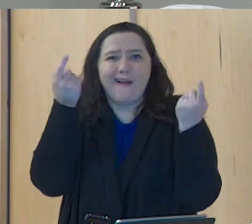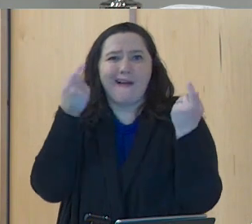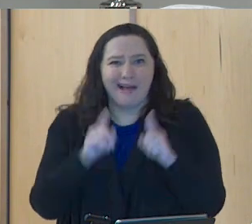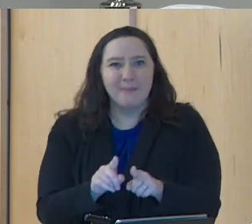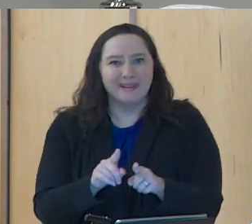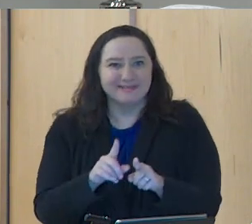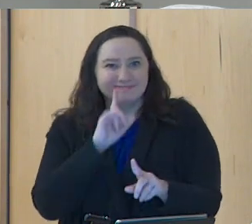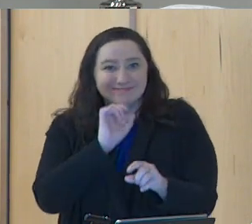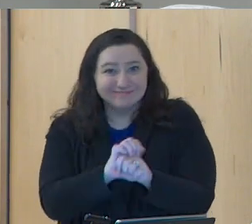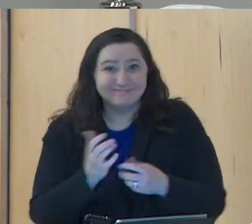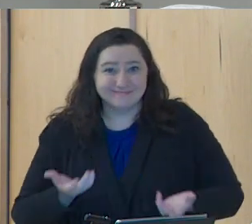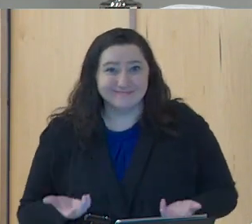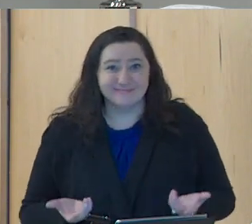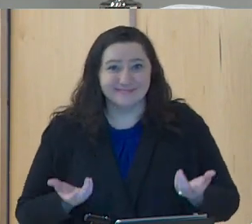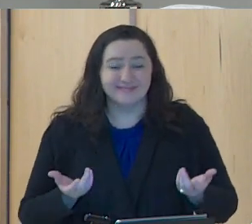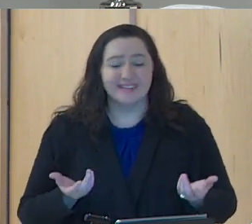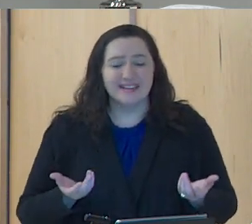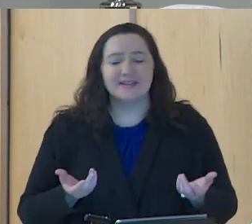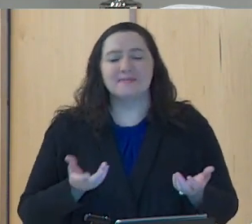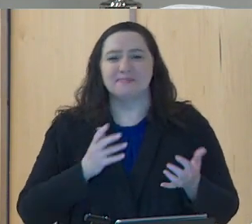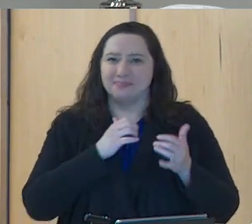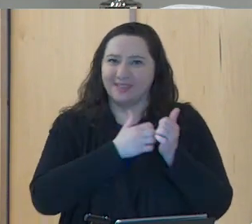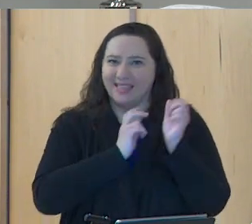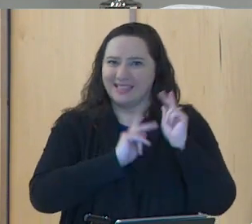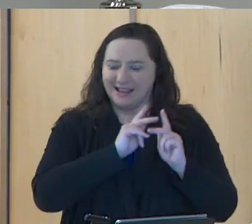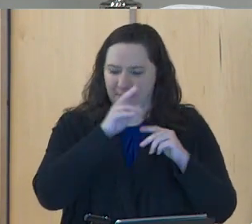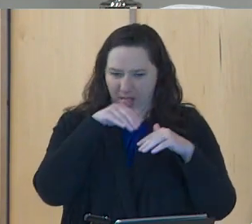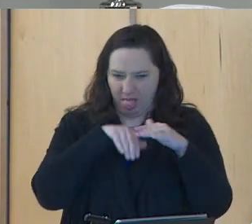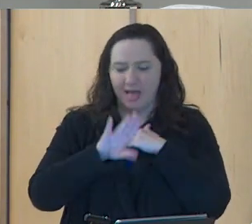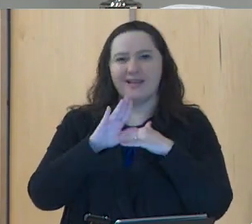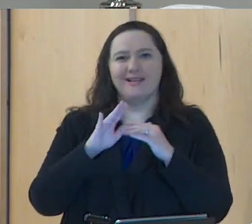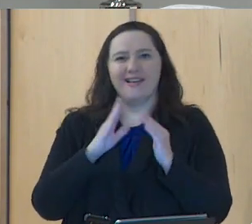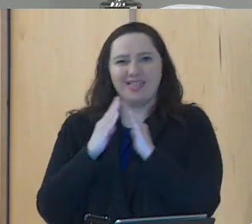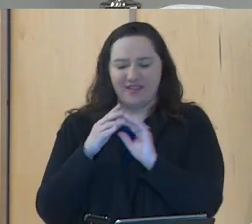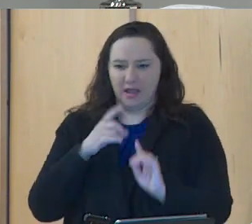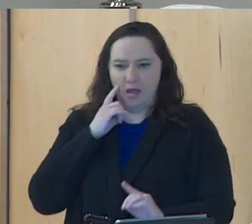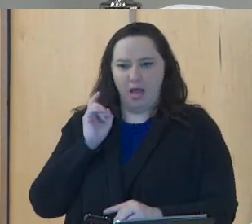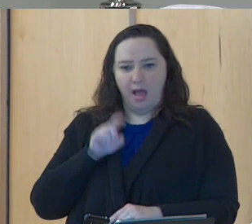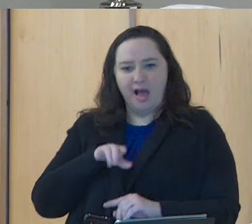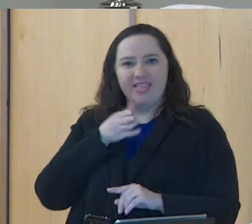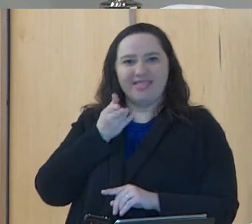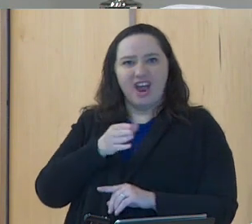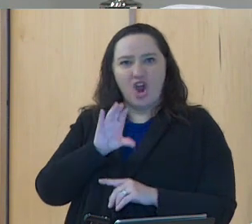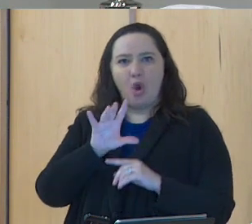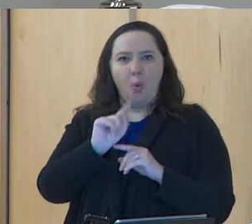what happened. The disciples went to the village, and there it was,